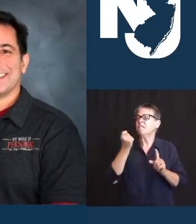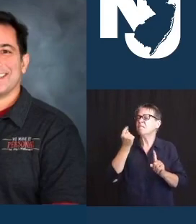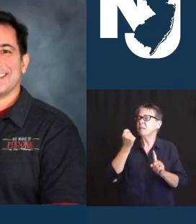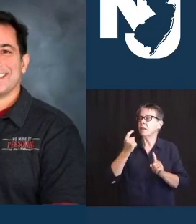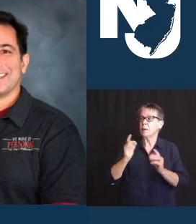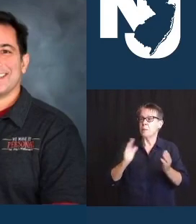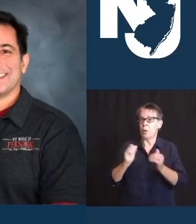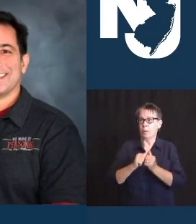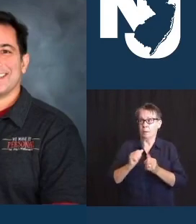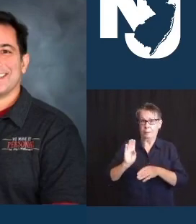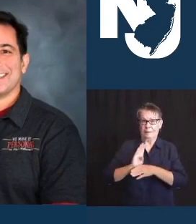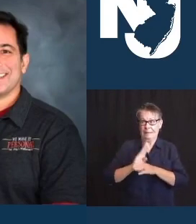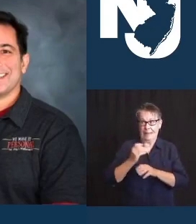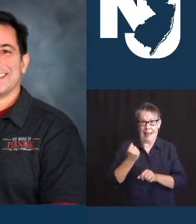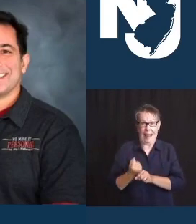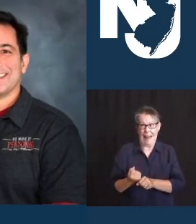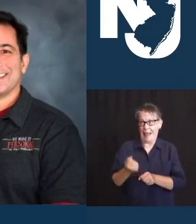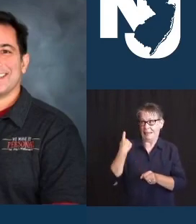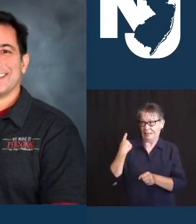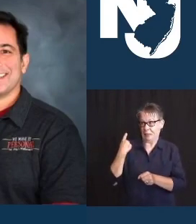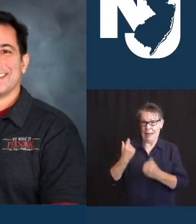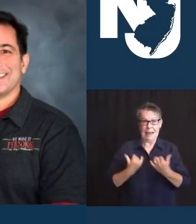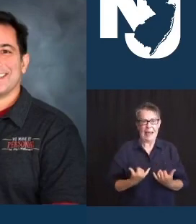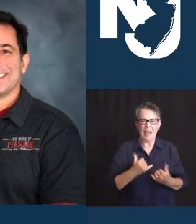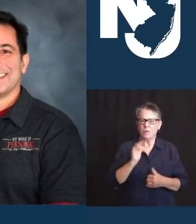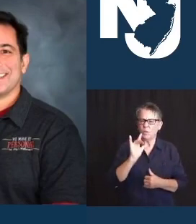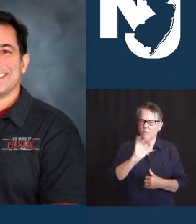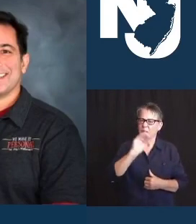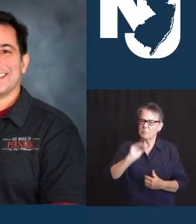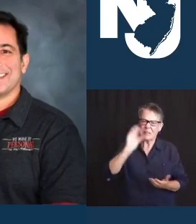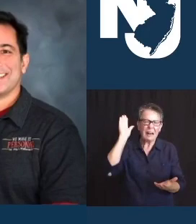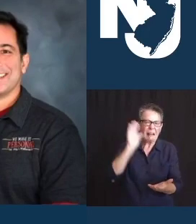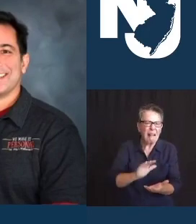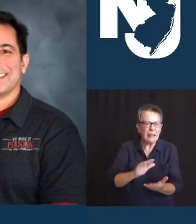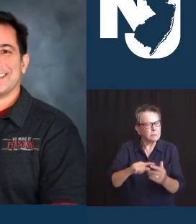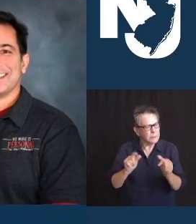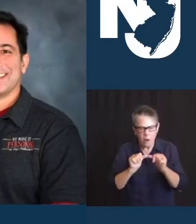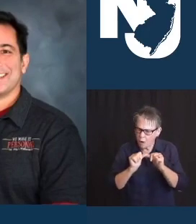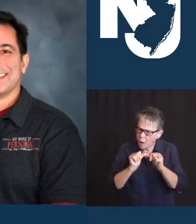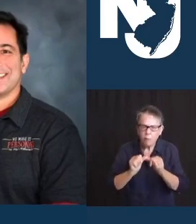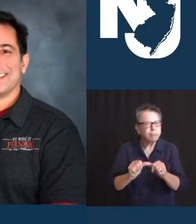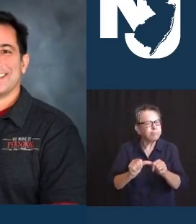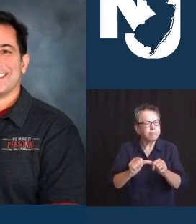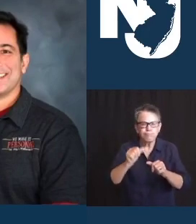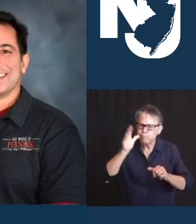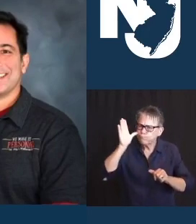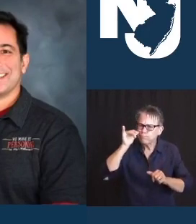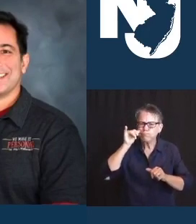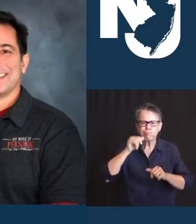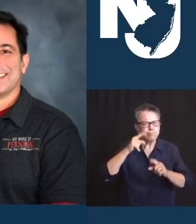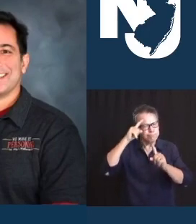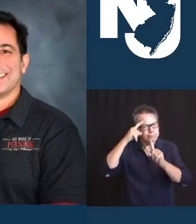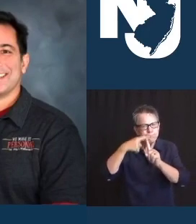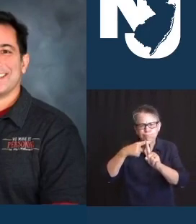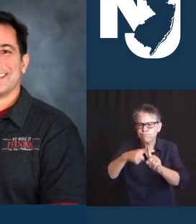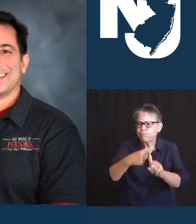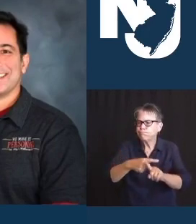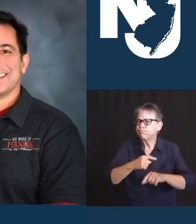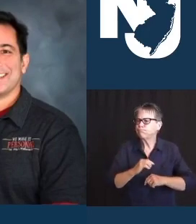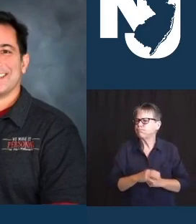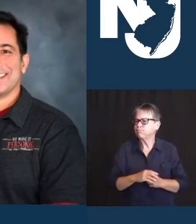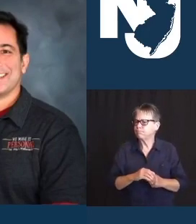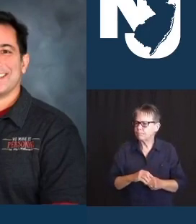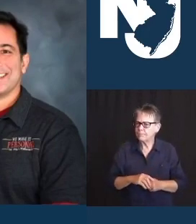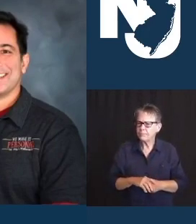the Burlington and Ocean City Chambers of Commerce, and I share his support of all the small business owners who have been working hard to keep their dreams